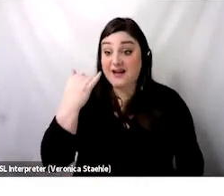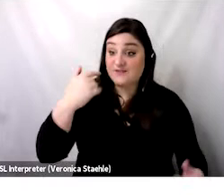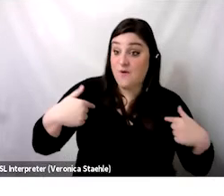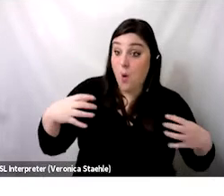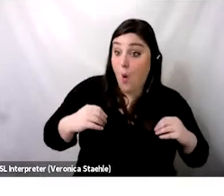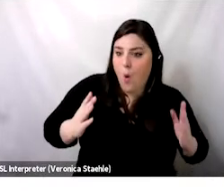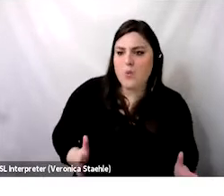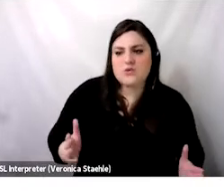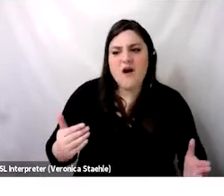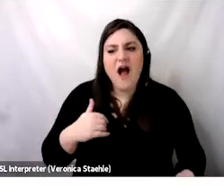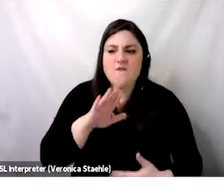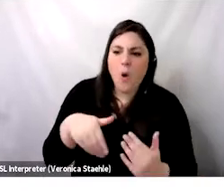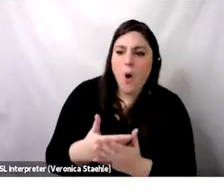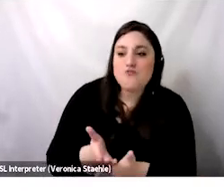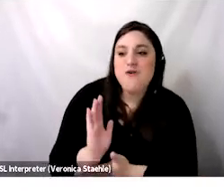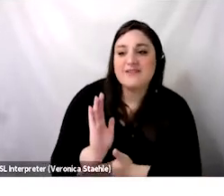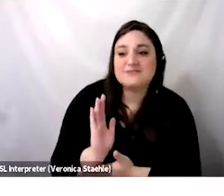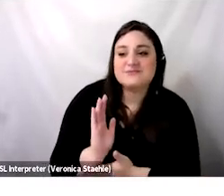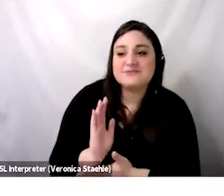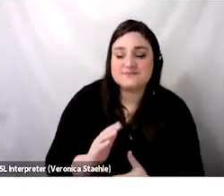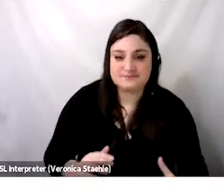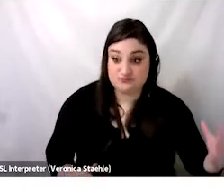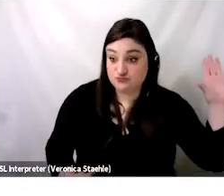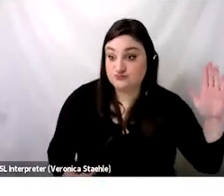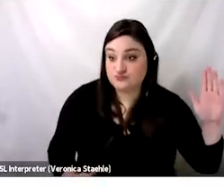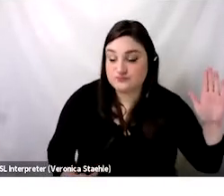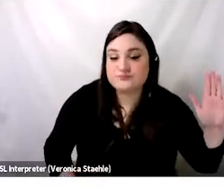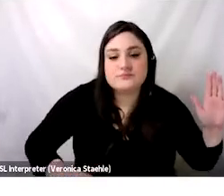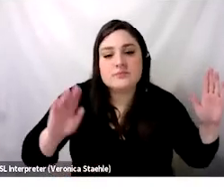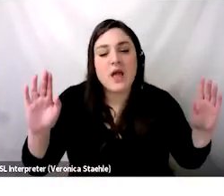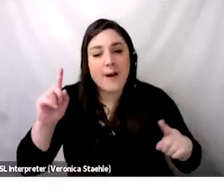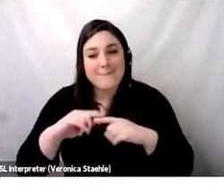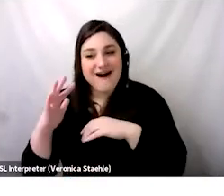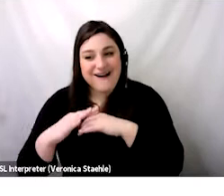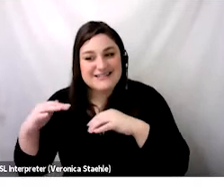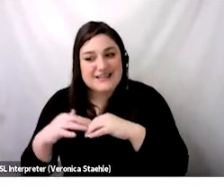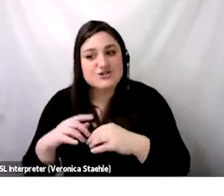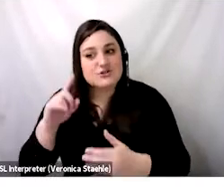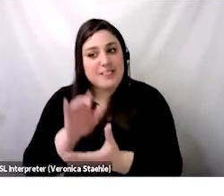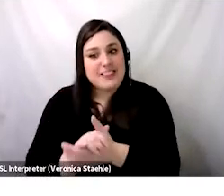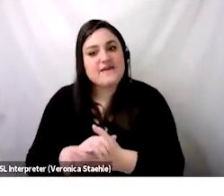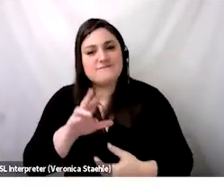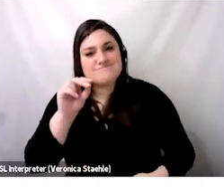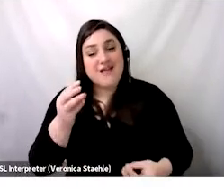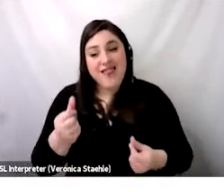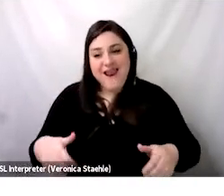the indigenous view is more of communal control. Property is shared.